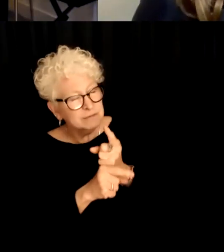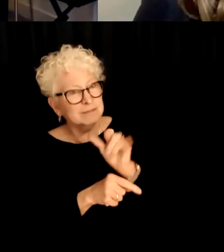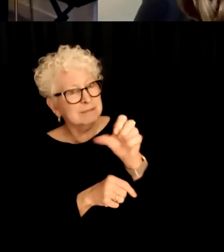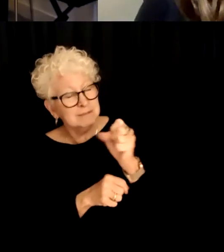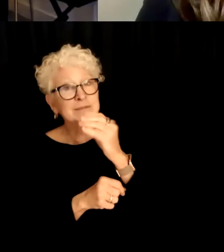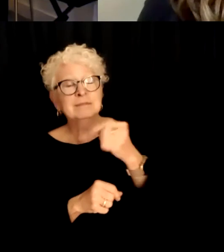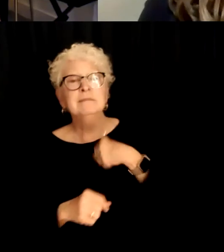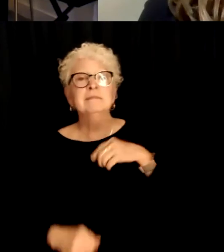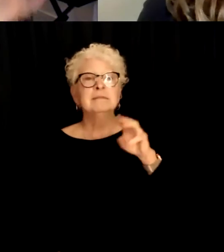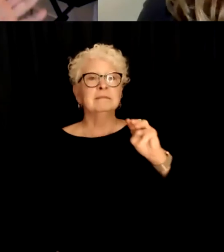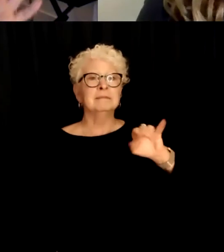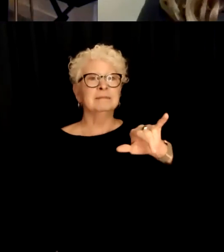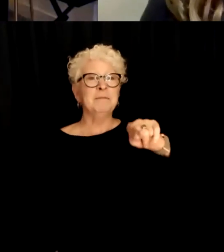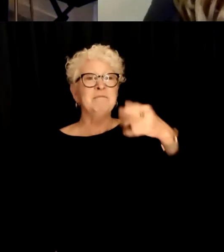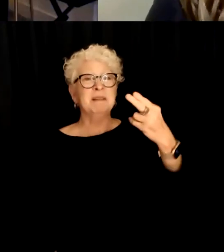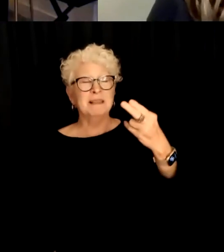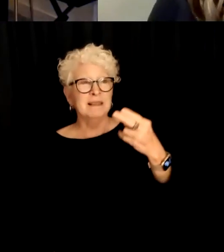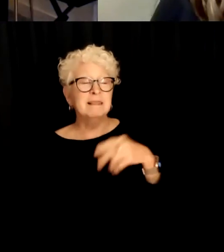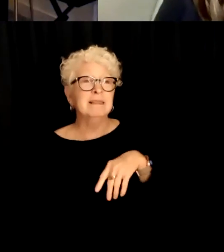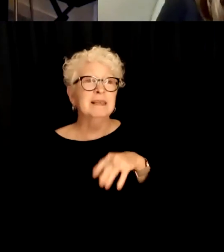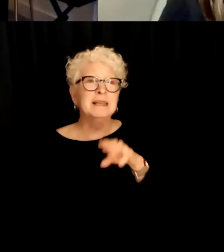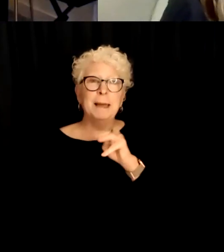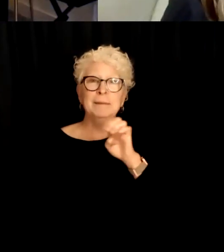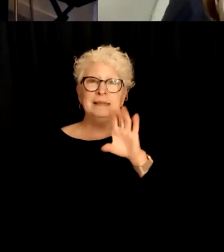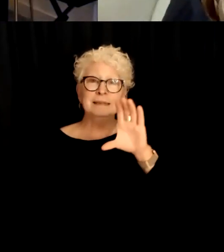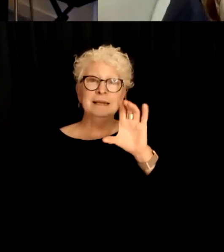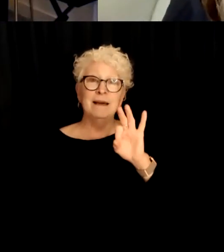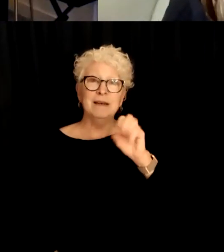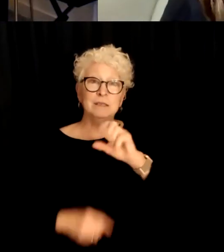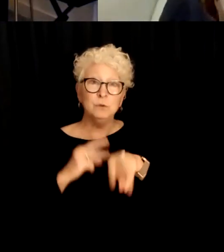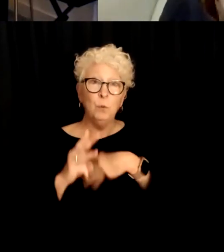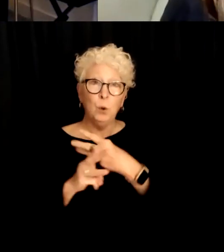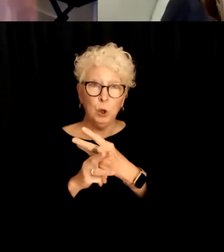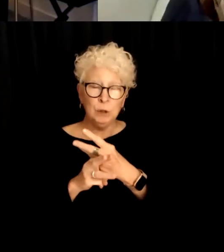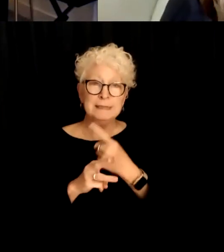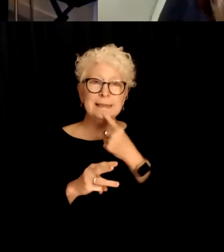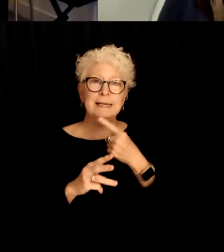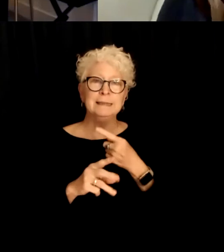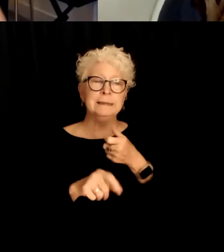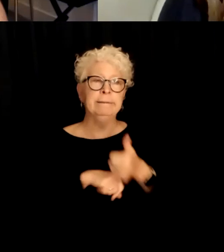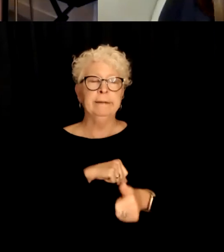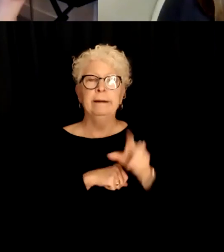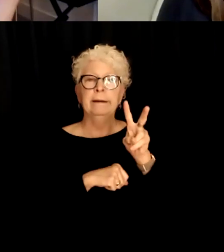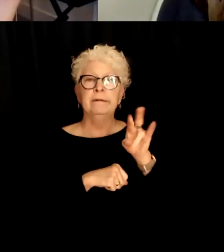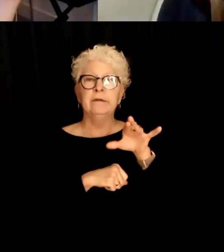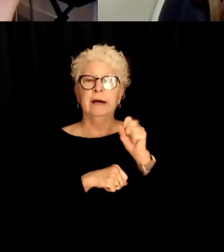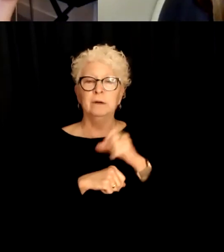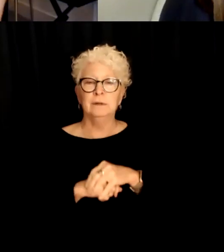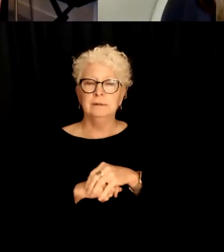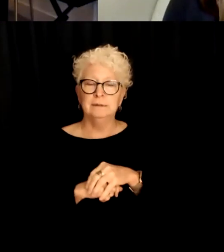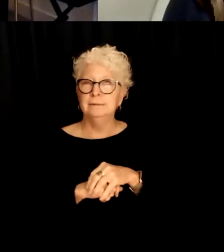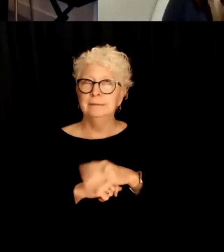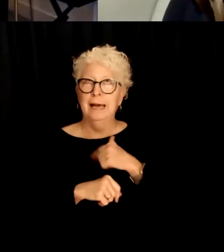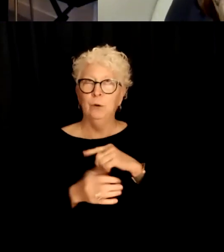the myth in kind of ME/CFS world is that this was caused by a virus. Now, if you were to soundbite me, that sounds like the most crazy thing in the